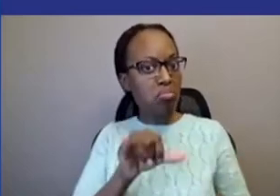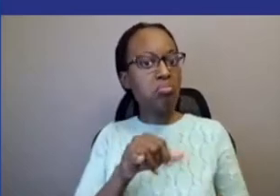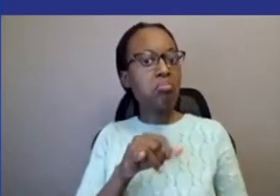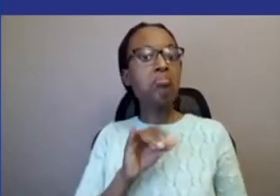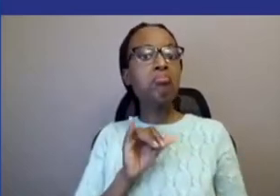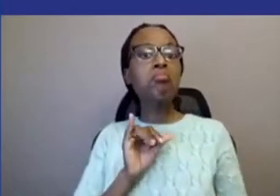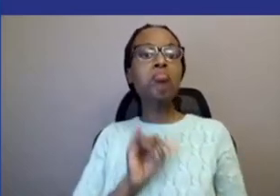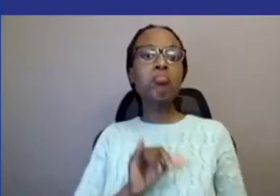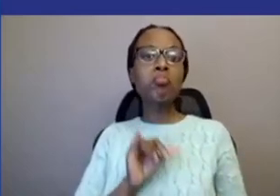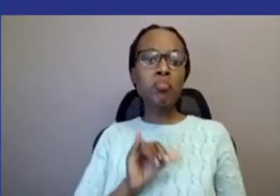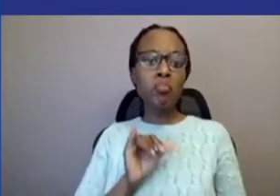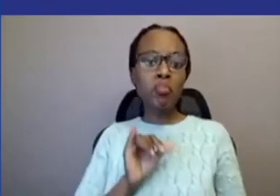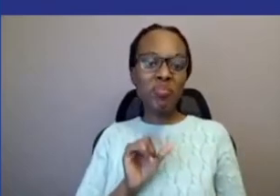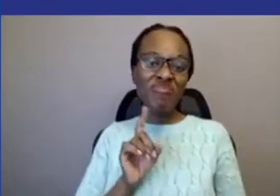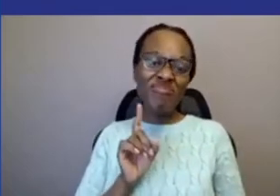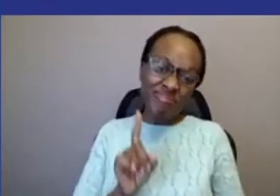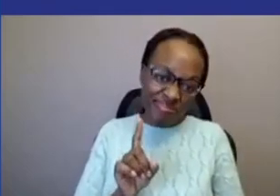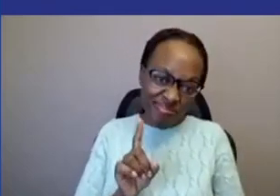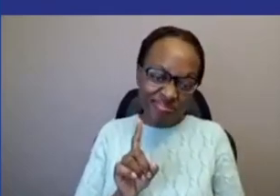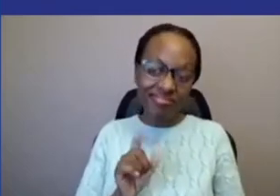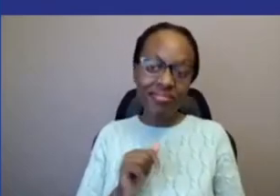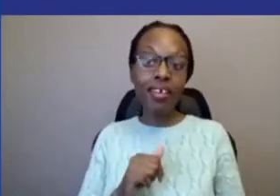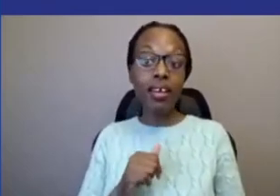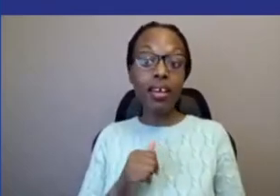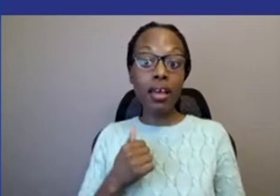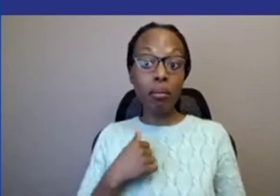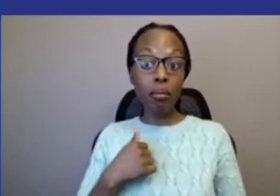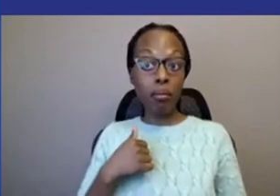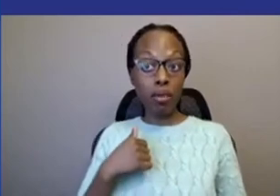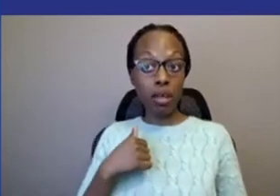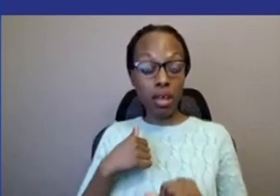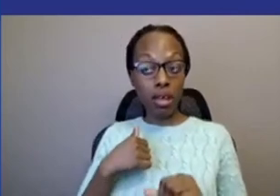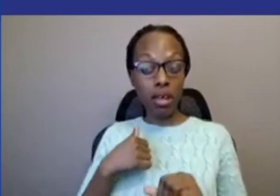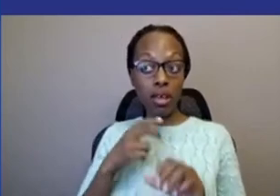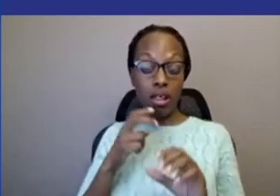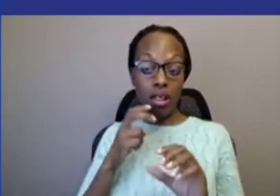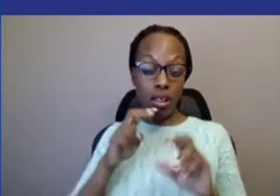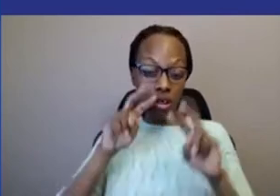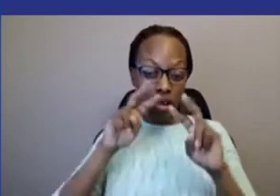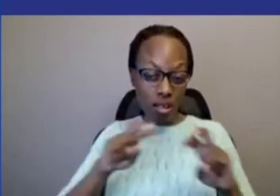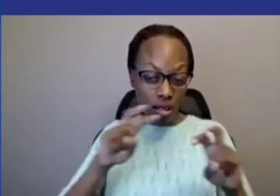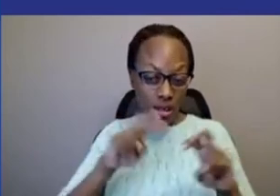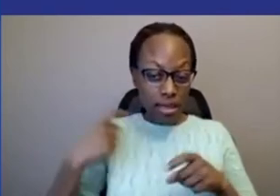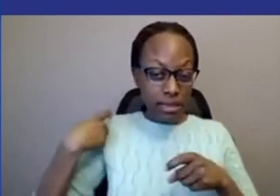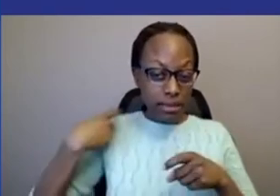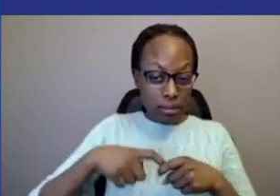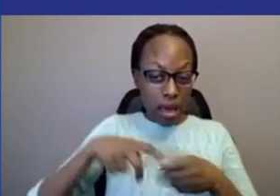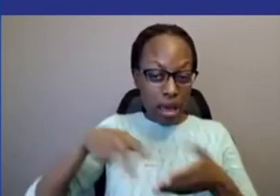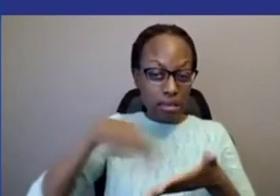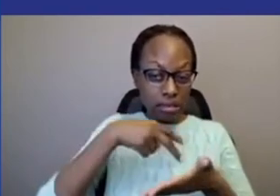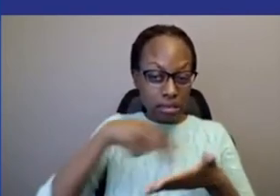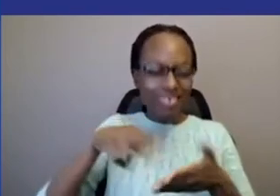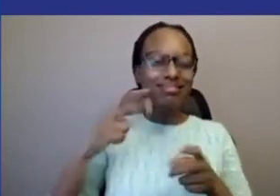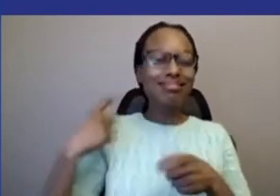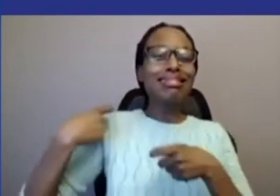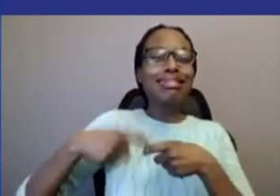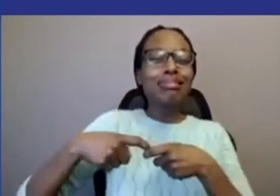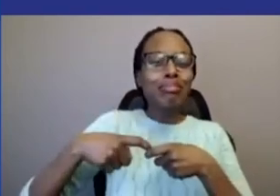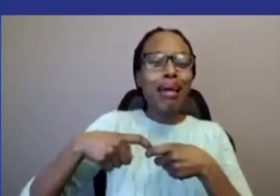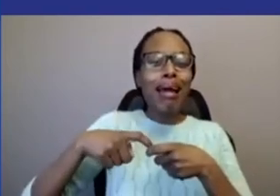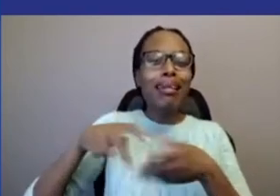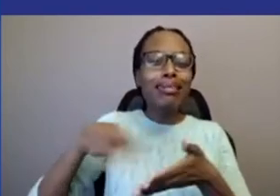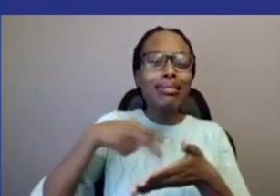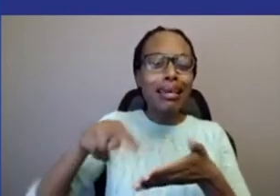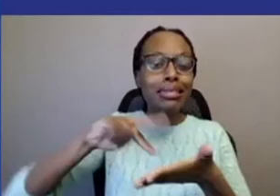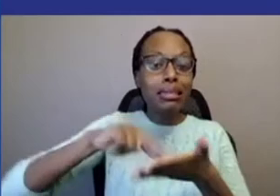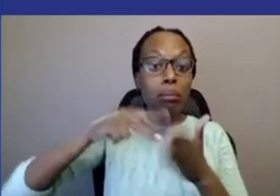But I hadn't looked at Spanish dance and made the connections with Spanish dance. And when I'm referring to Spanish dance, when I say Spanish dance, I don't